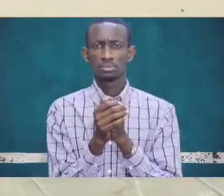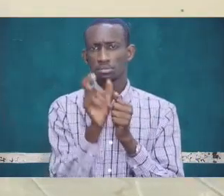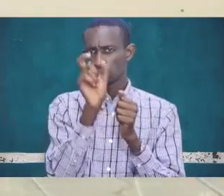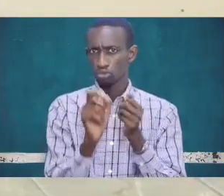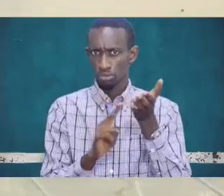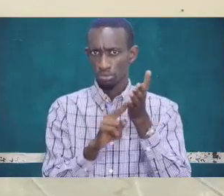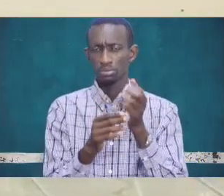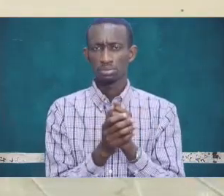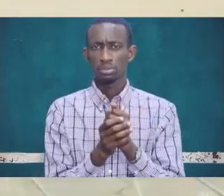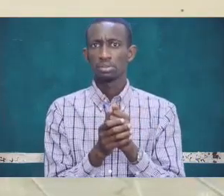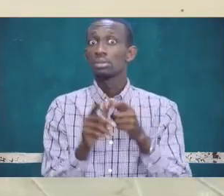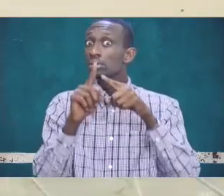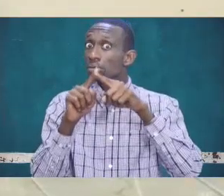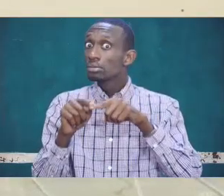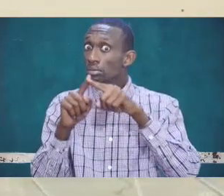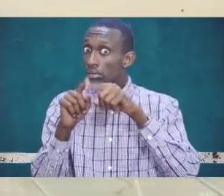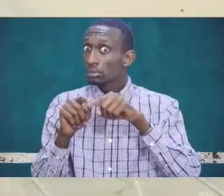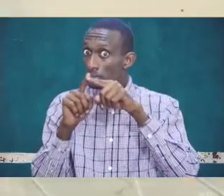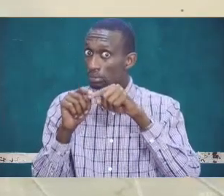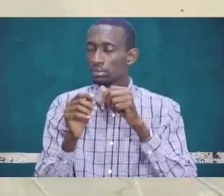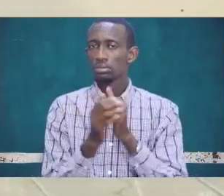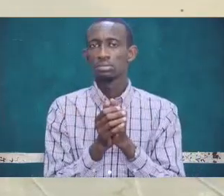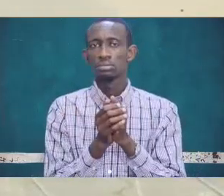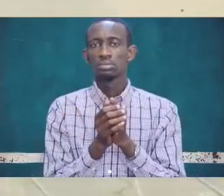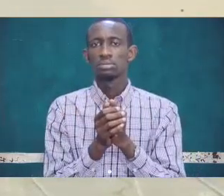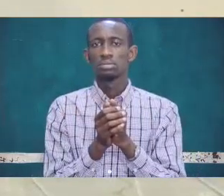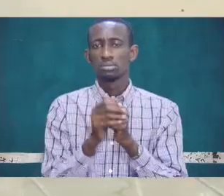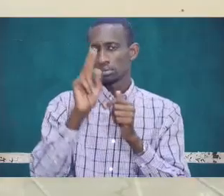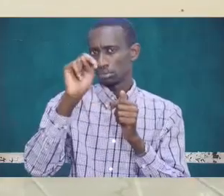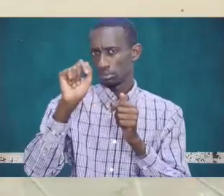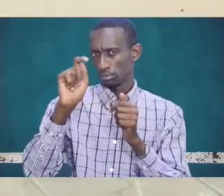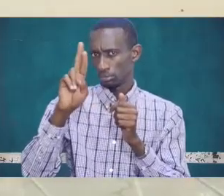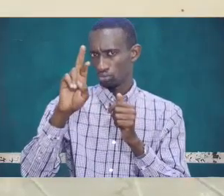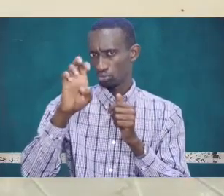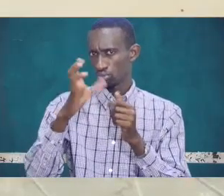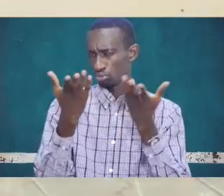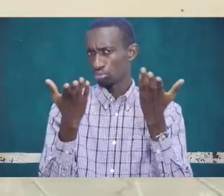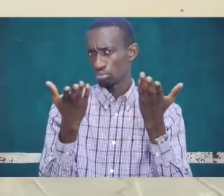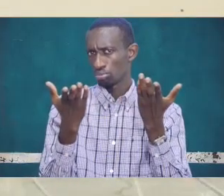here, depends on the nature of the mixture.